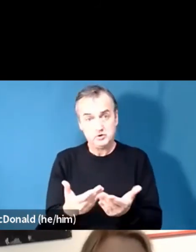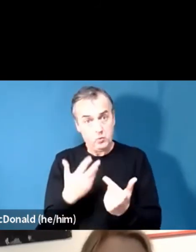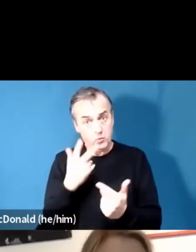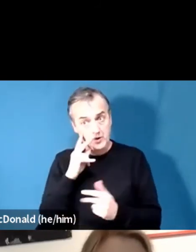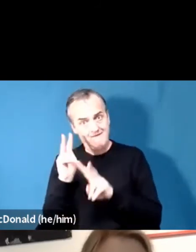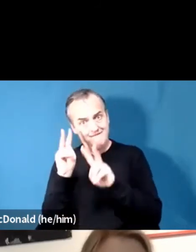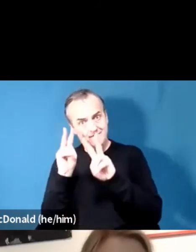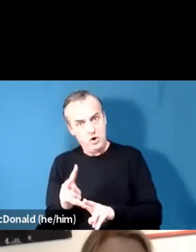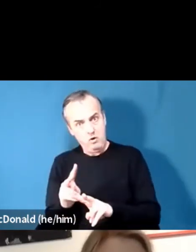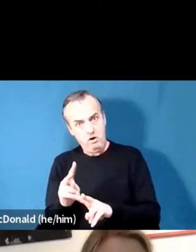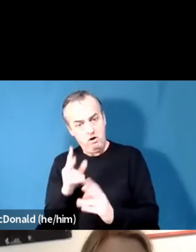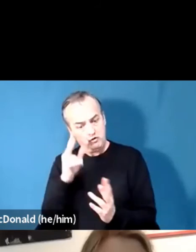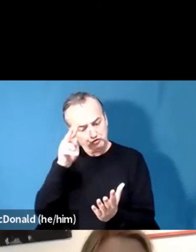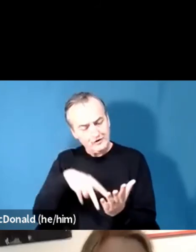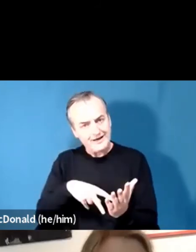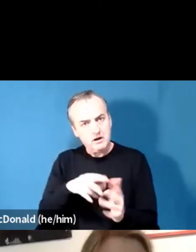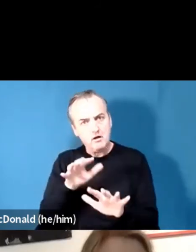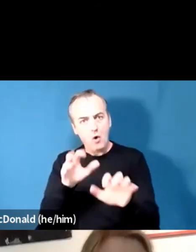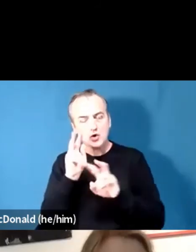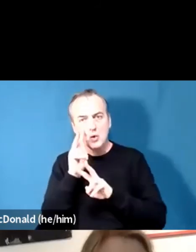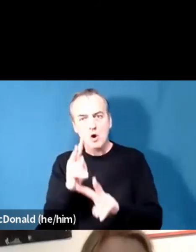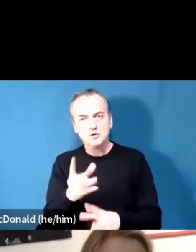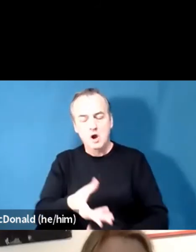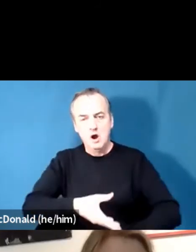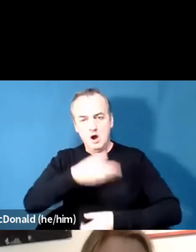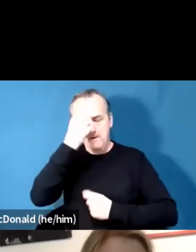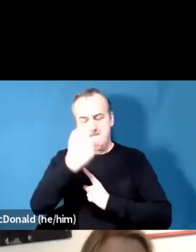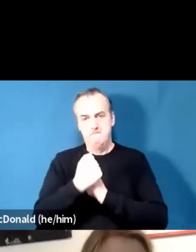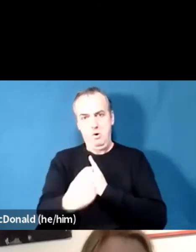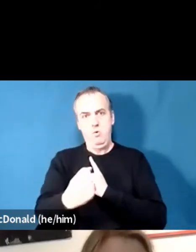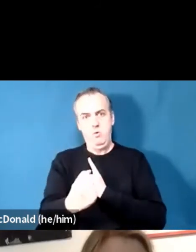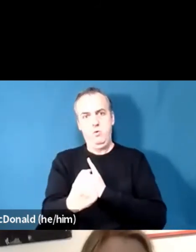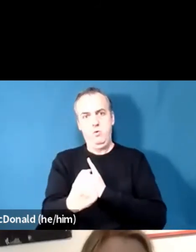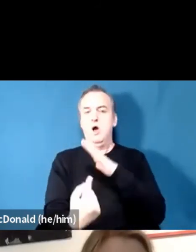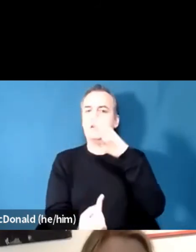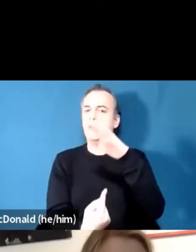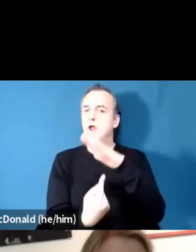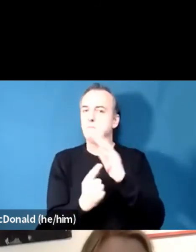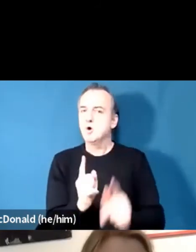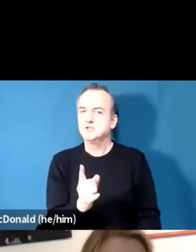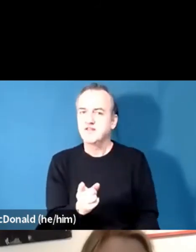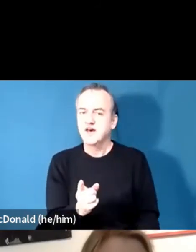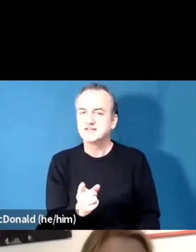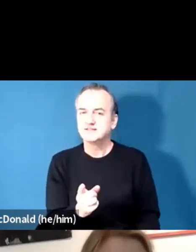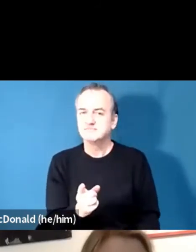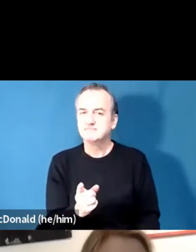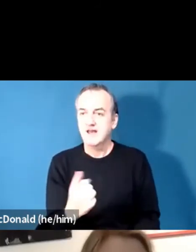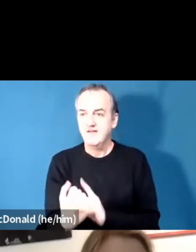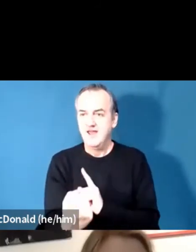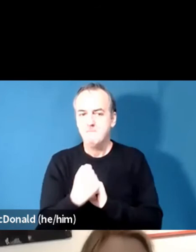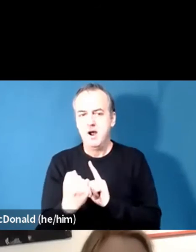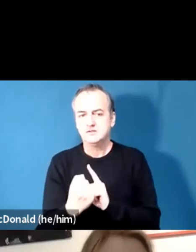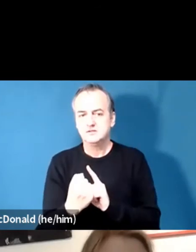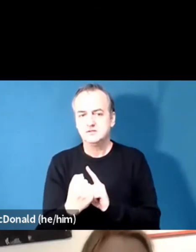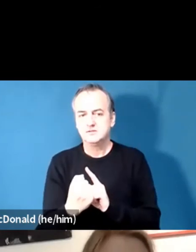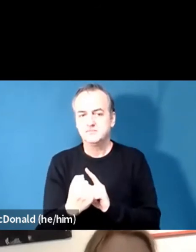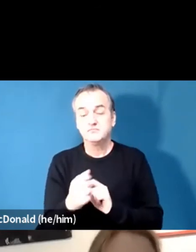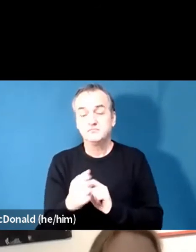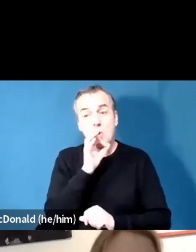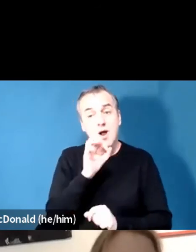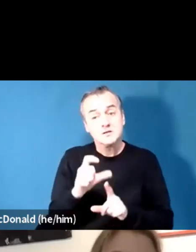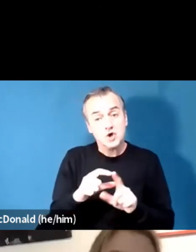viewer and the audience member, what's going to change your audience. You know, that I'd say that would be my definition of big. Did you want to add anything to that,